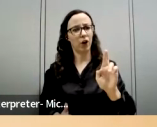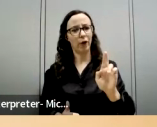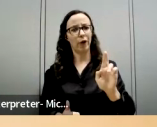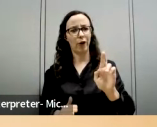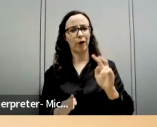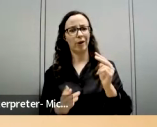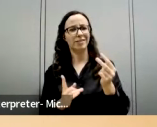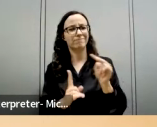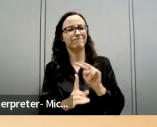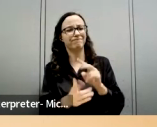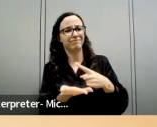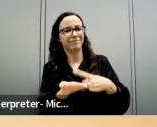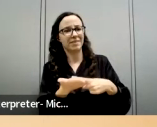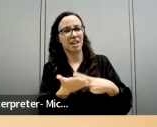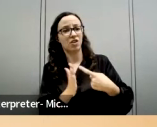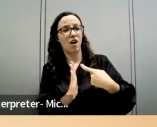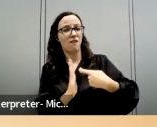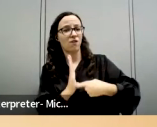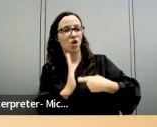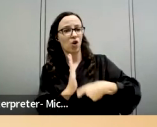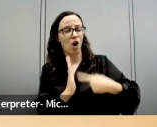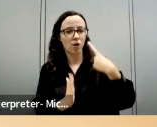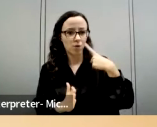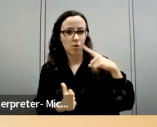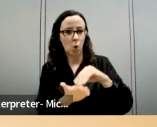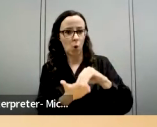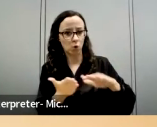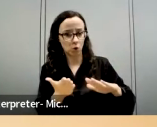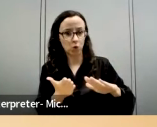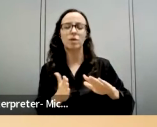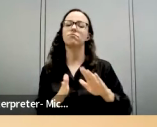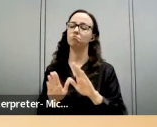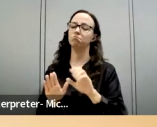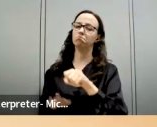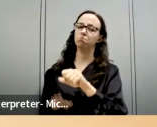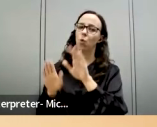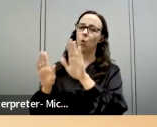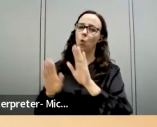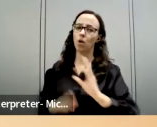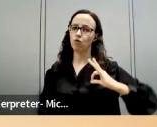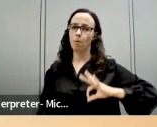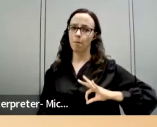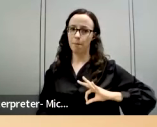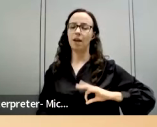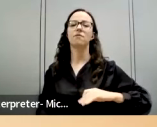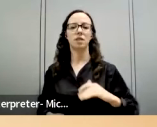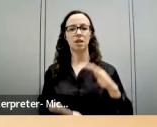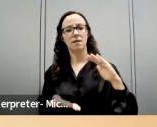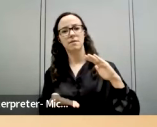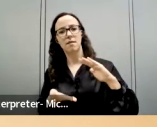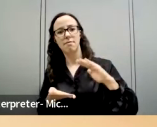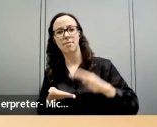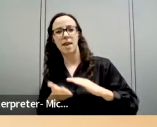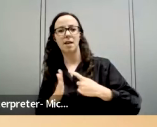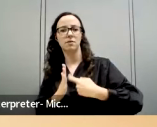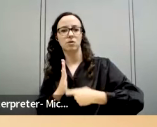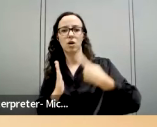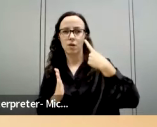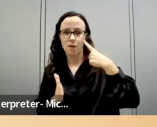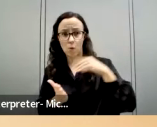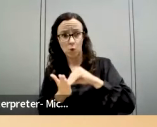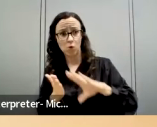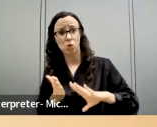for textbooks, which is an absolutely wonderful benefit of having an OER textbook. It costs students less to get their education and to meet